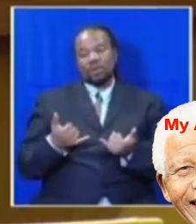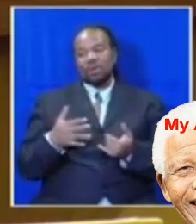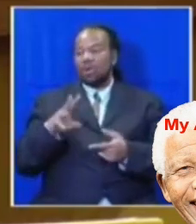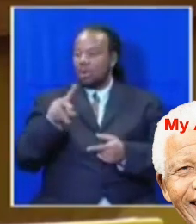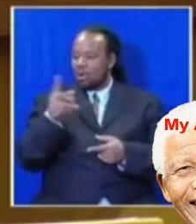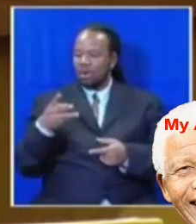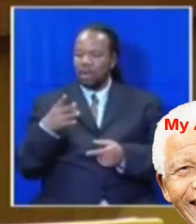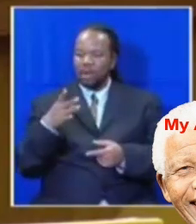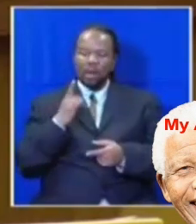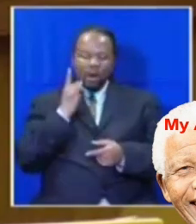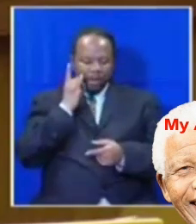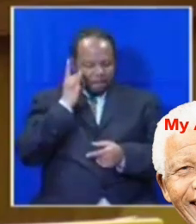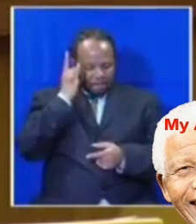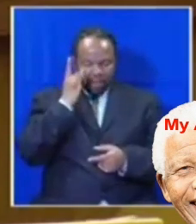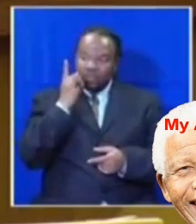out of their organization.